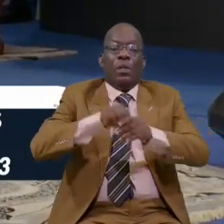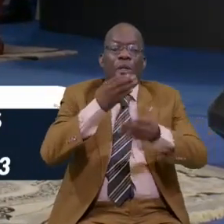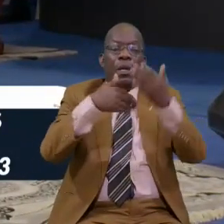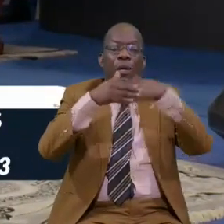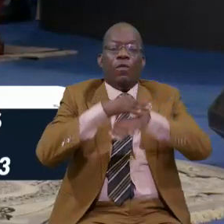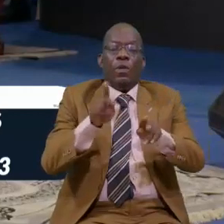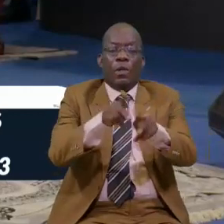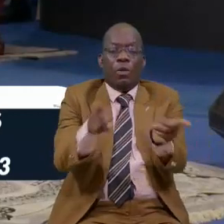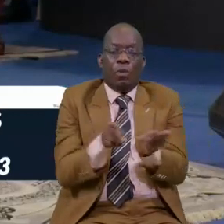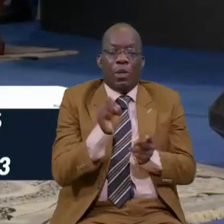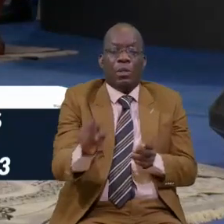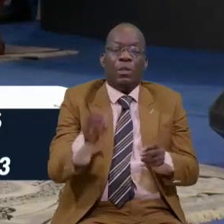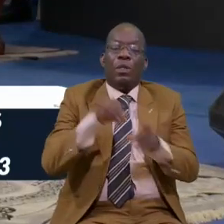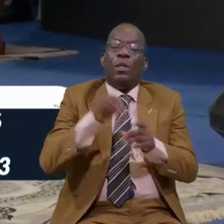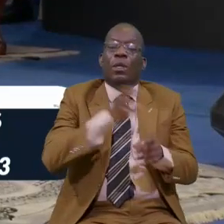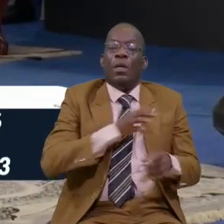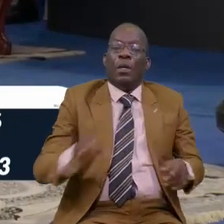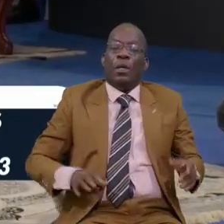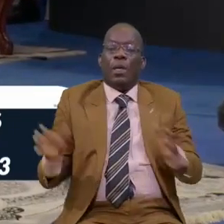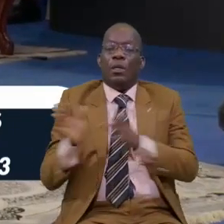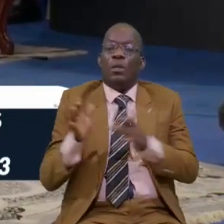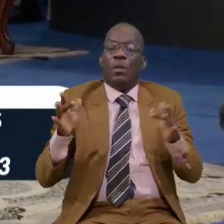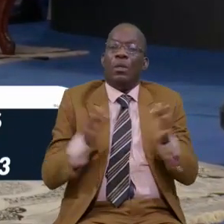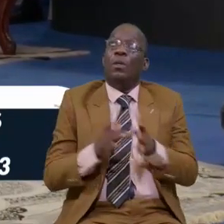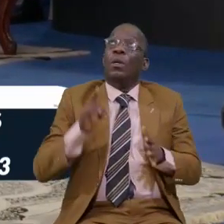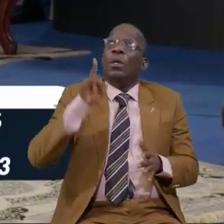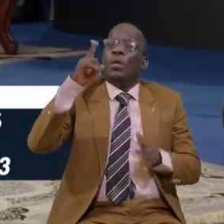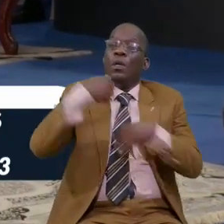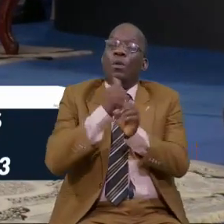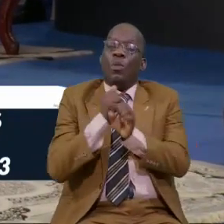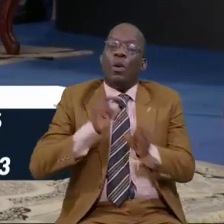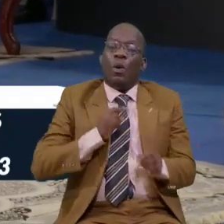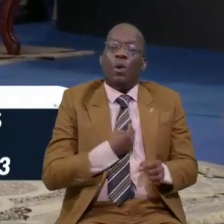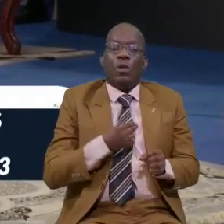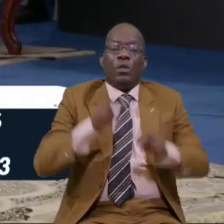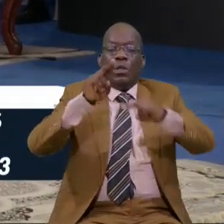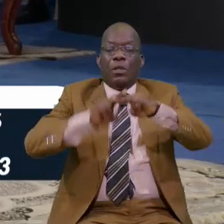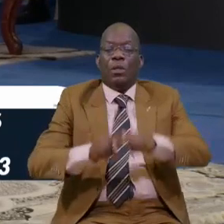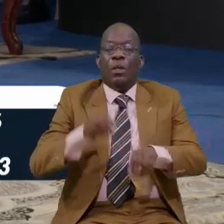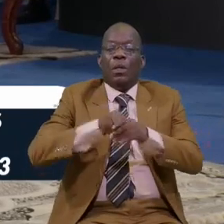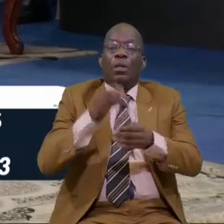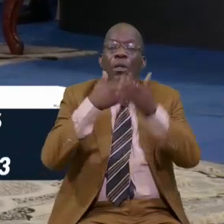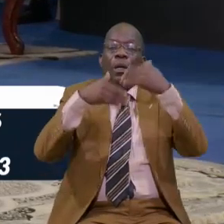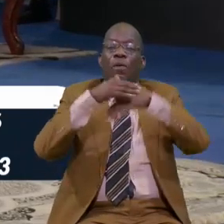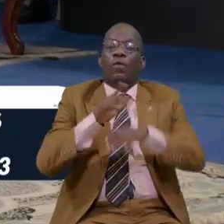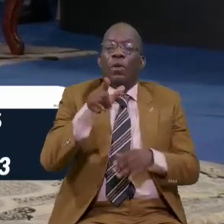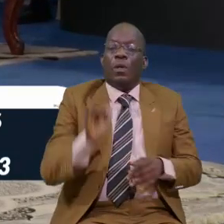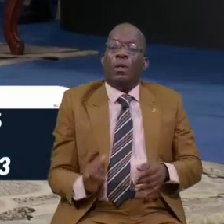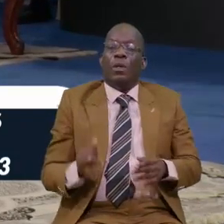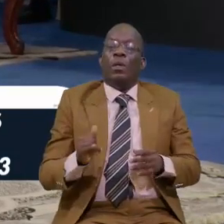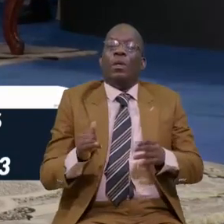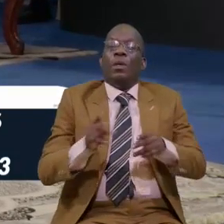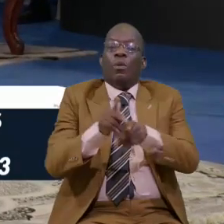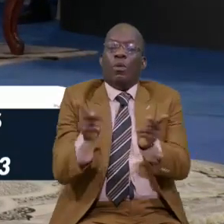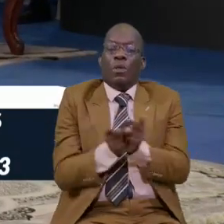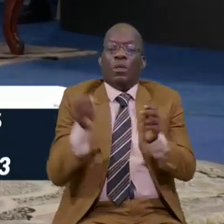Christ Jesus. He makes us sit in heavenly places in Christ Jesus. That's why it says